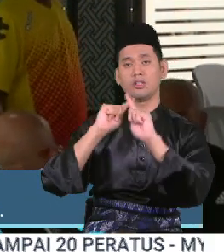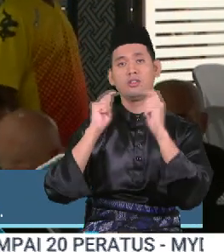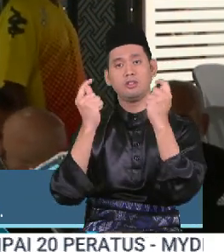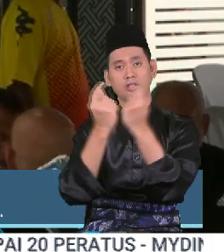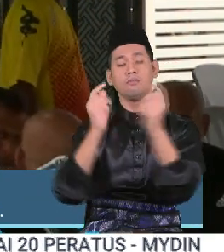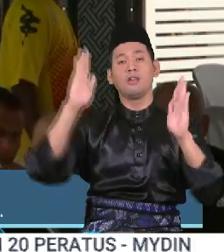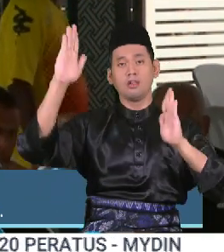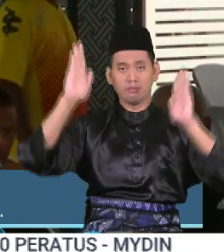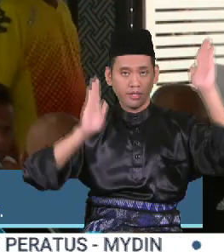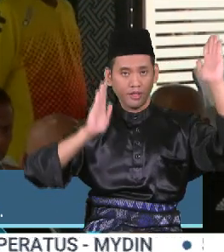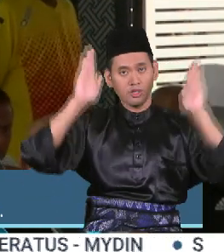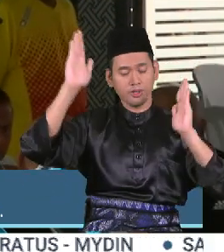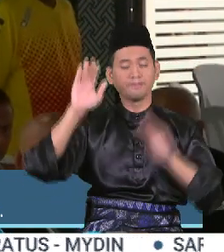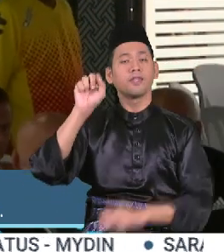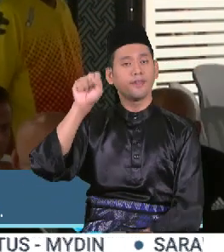team.